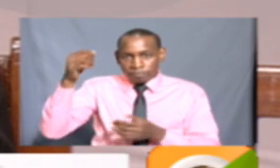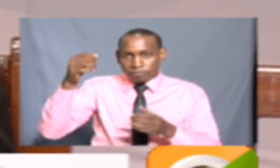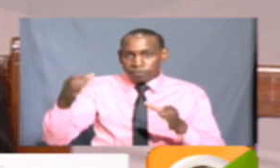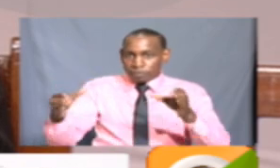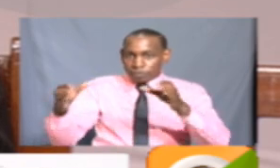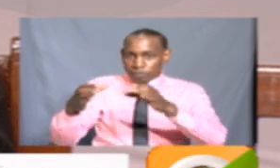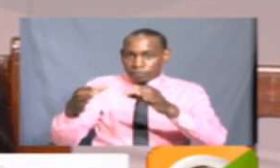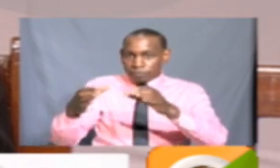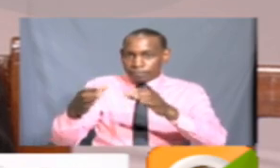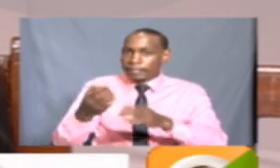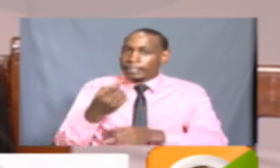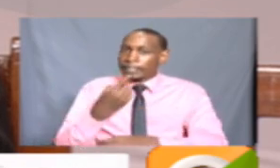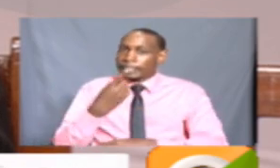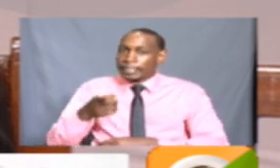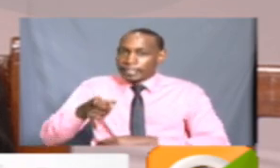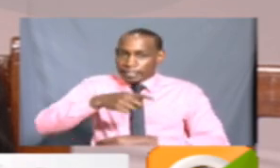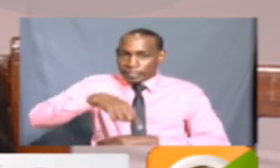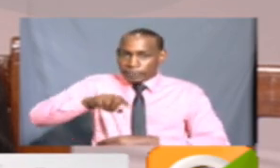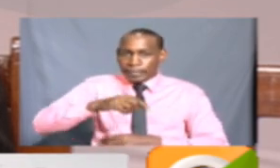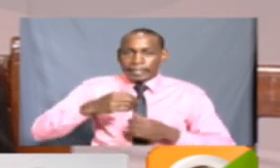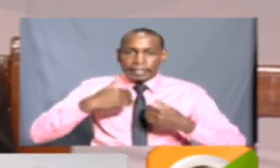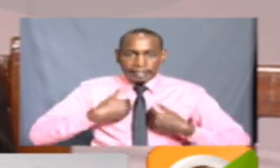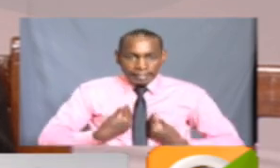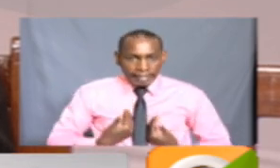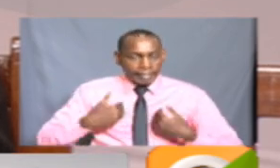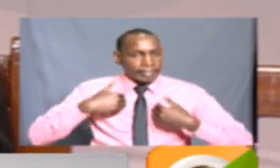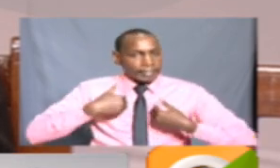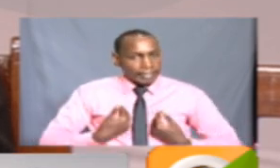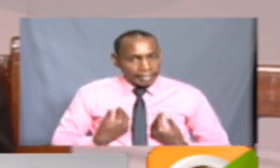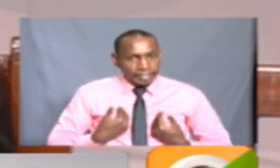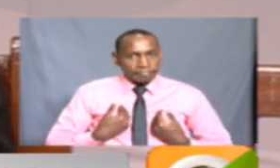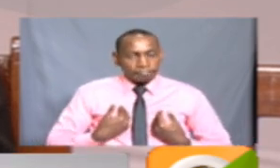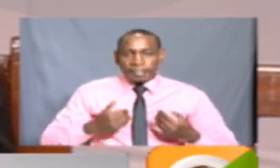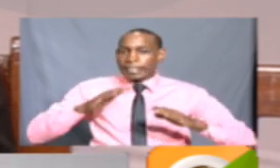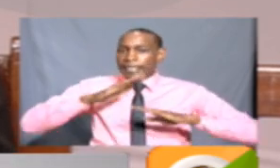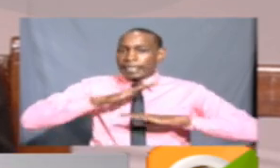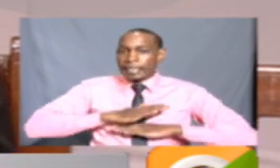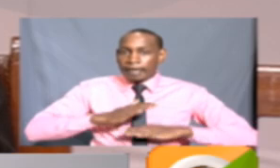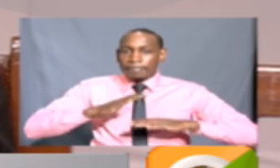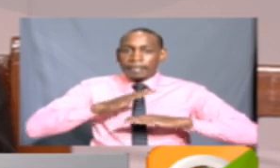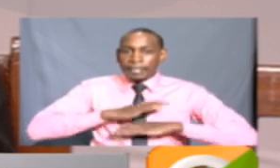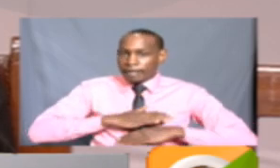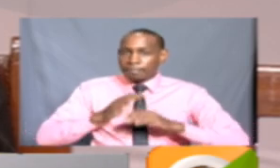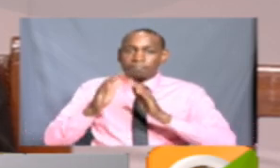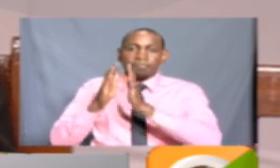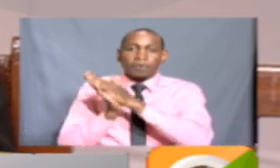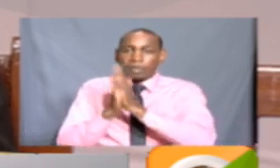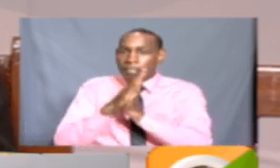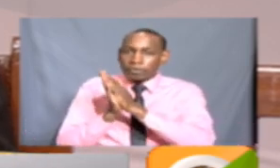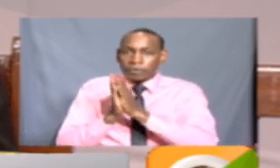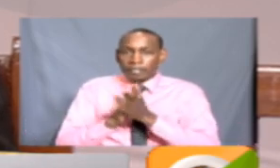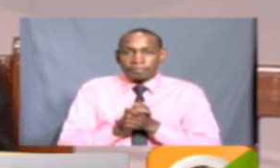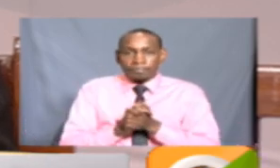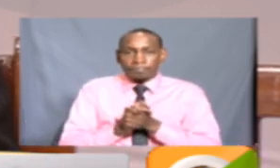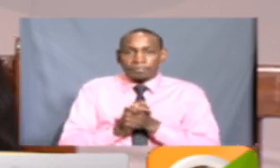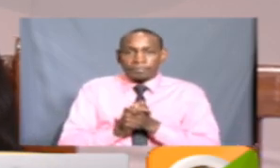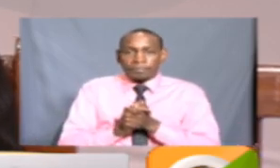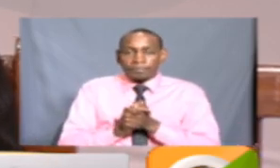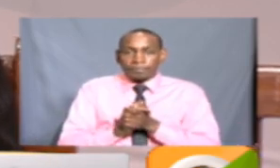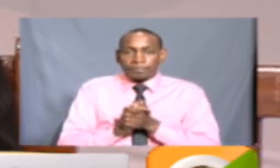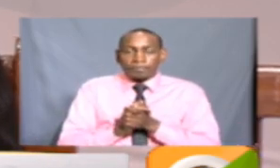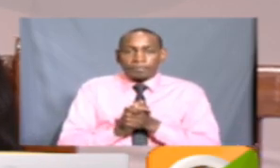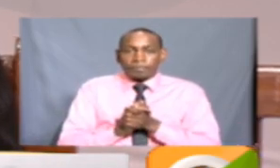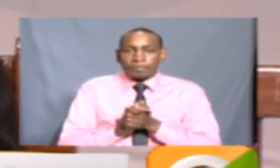They're telling them that we are tired, we are fed up, we have had enough of your rhetoric. You have danced enough before